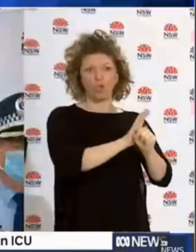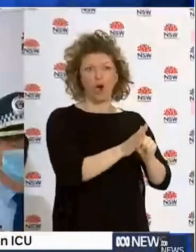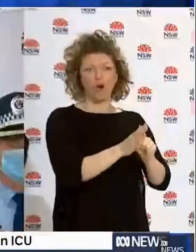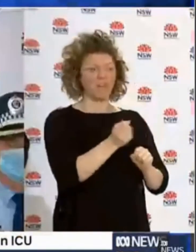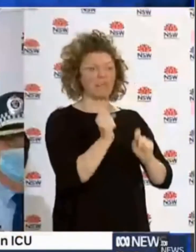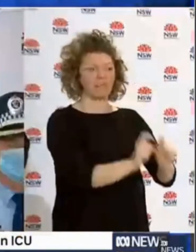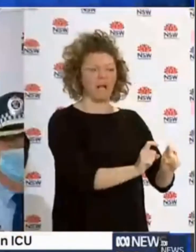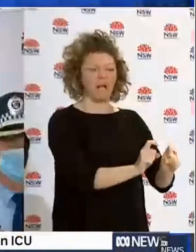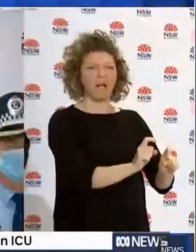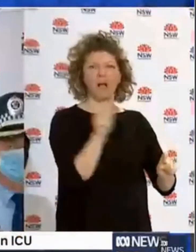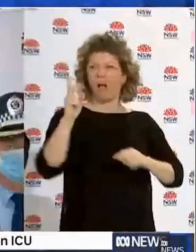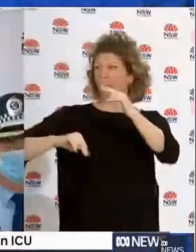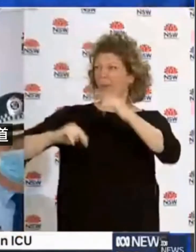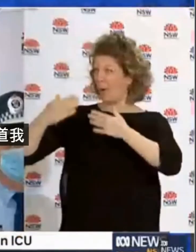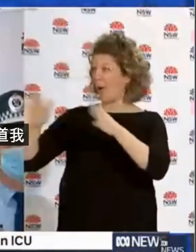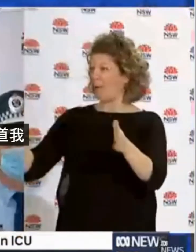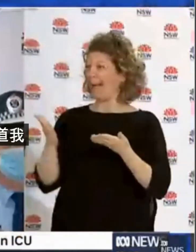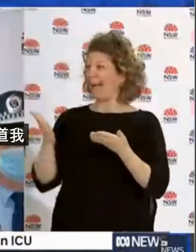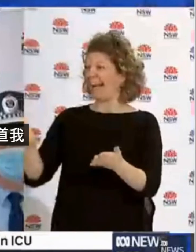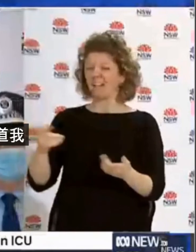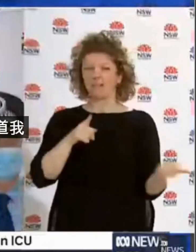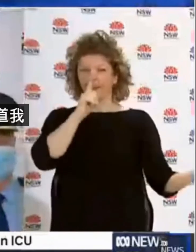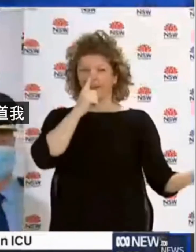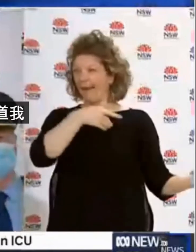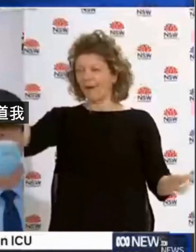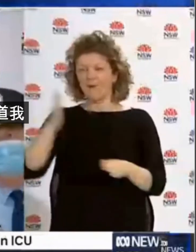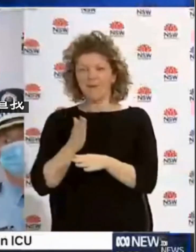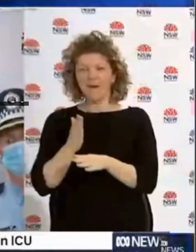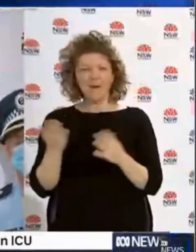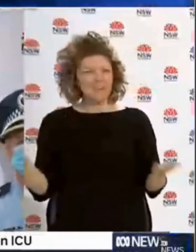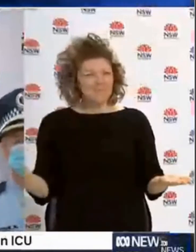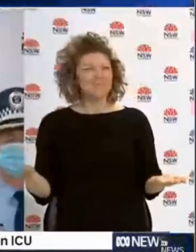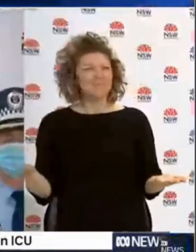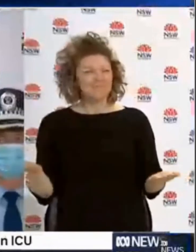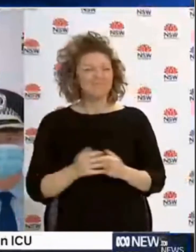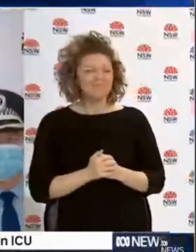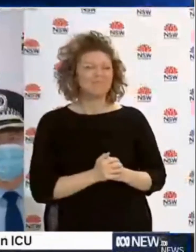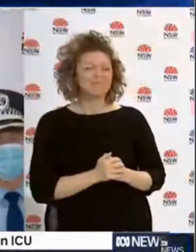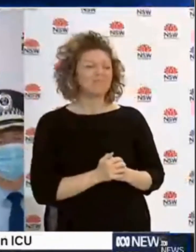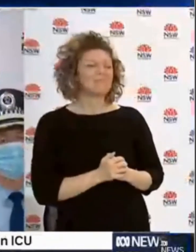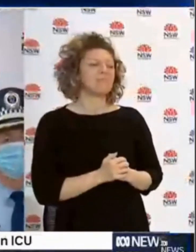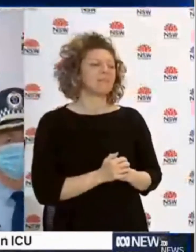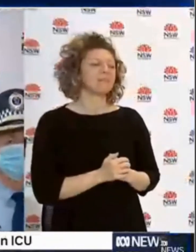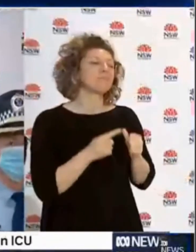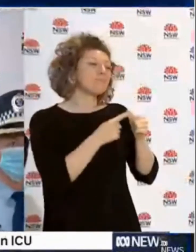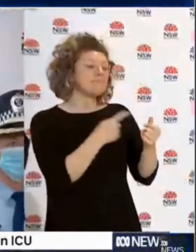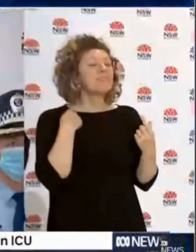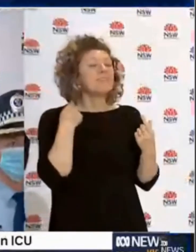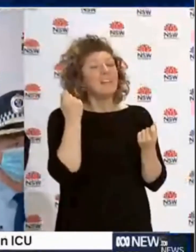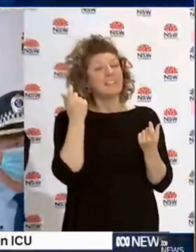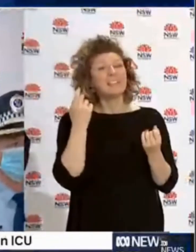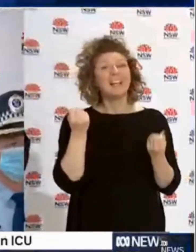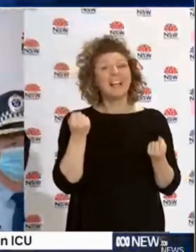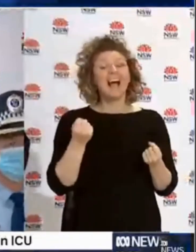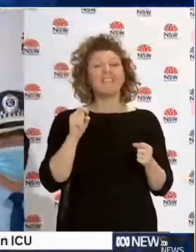tools? Look, it is challenging. I know I've had health advised me that the health ministry has been approached by a